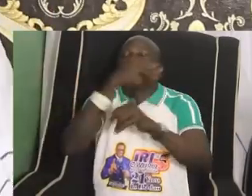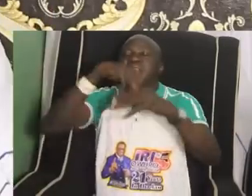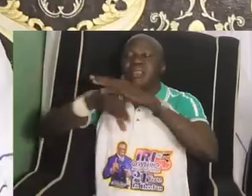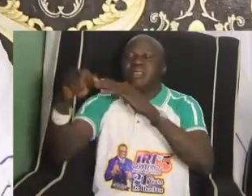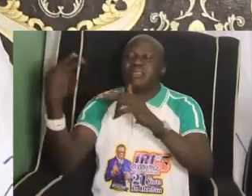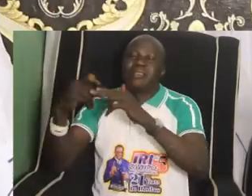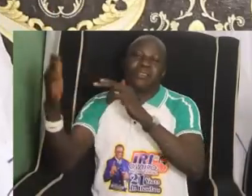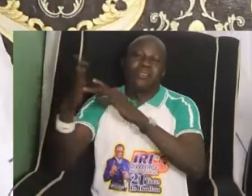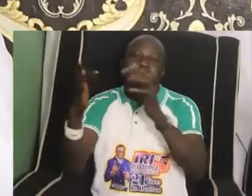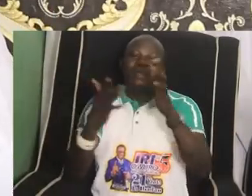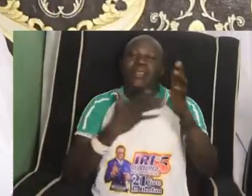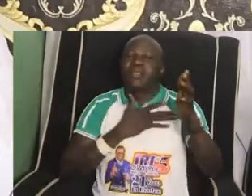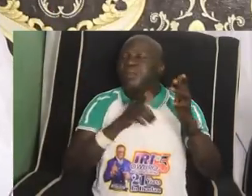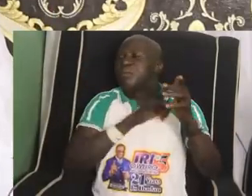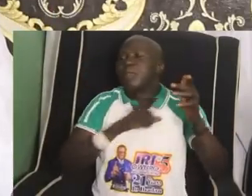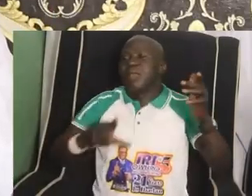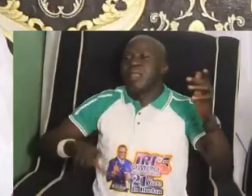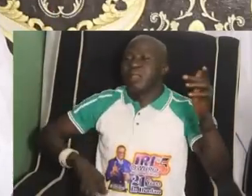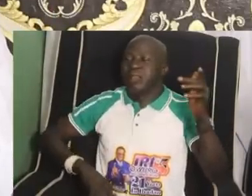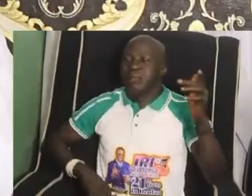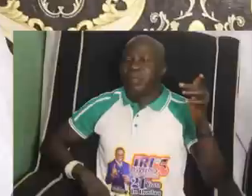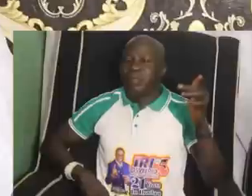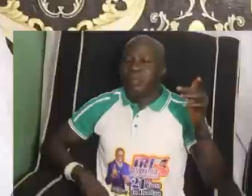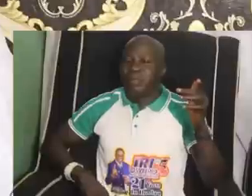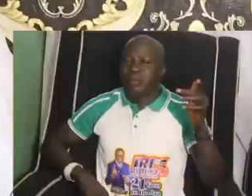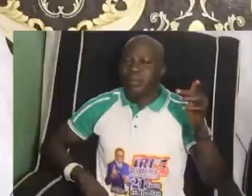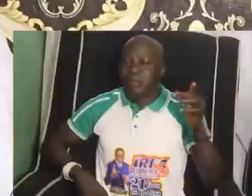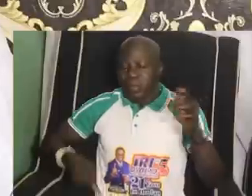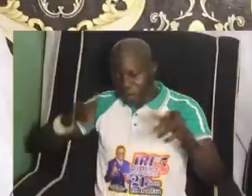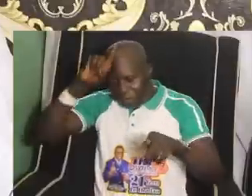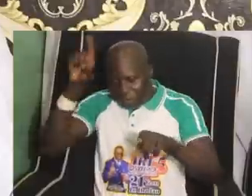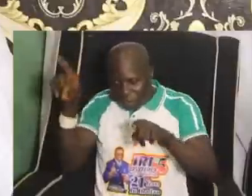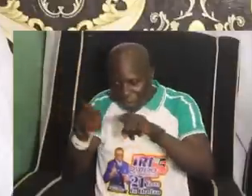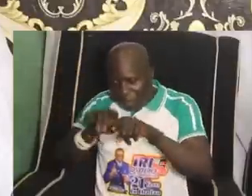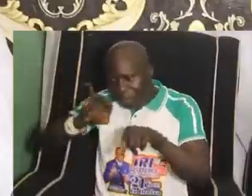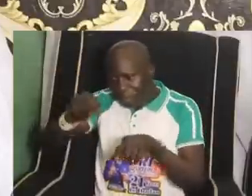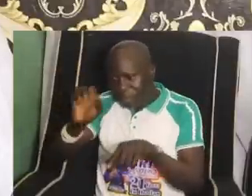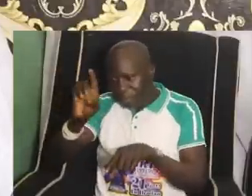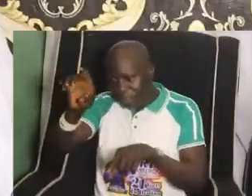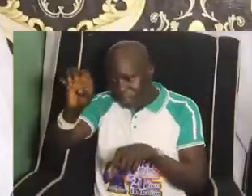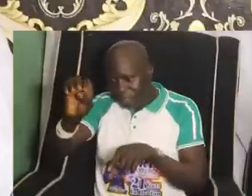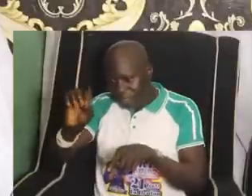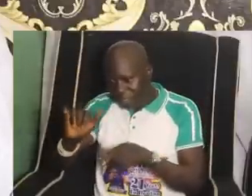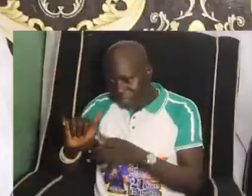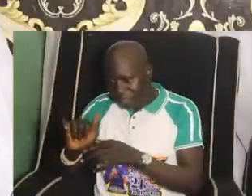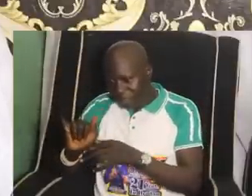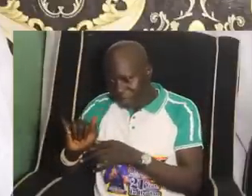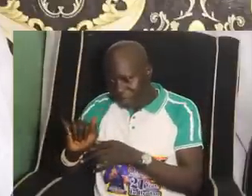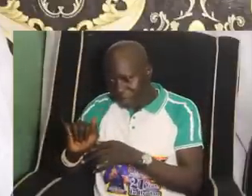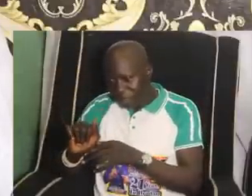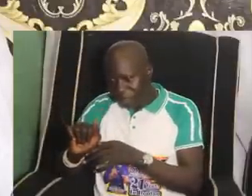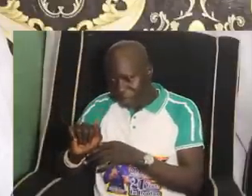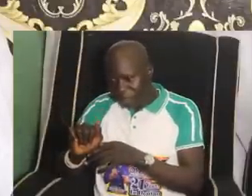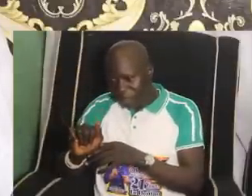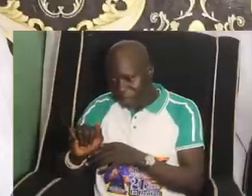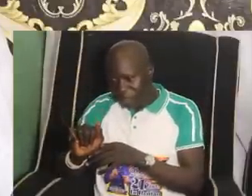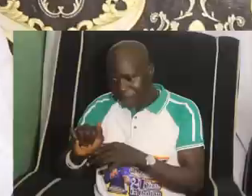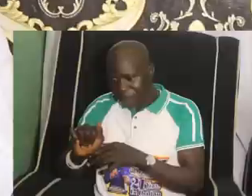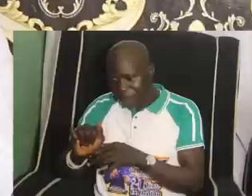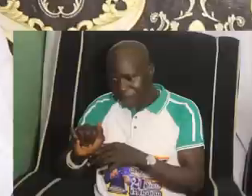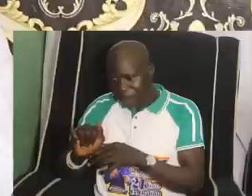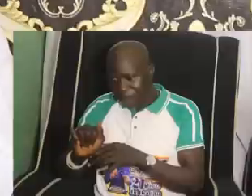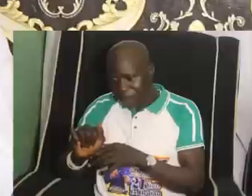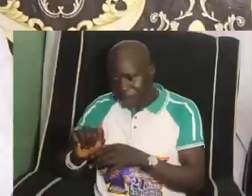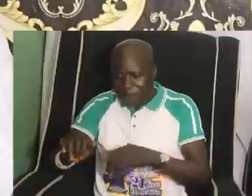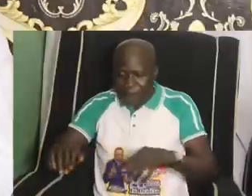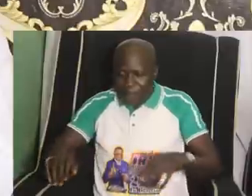Yes. Amen. In Jesus' name, my Lord. Rogide. Apostle. Bawo ala to wa be. Arakunrin la la pe ibi to n tin sise awon computer